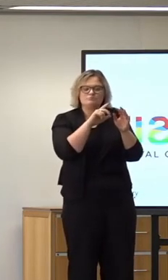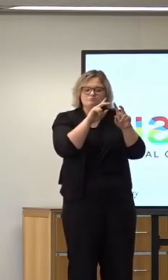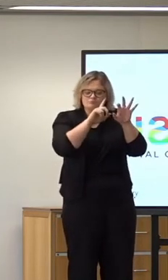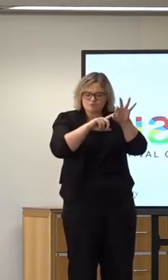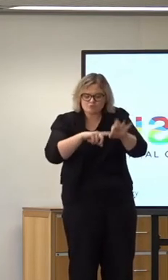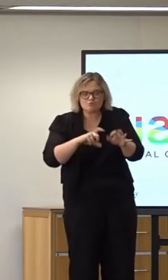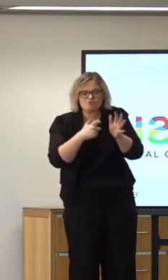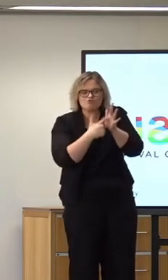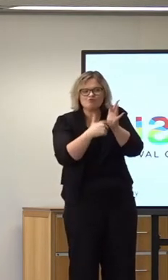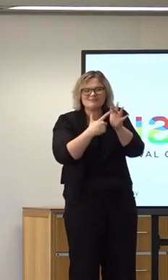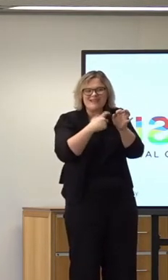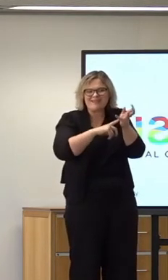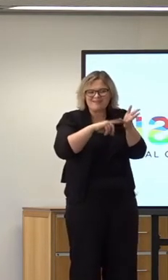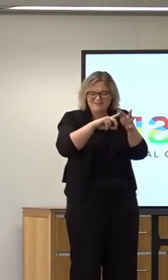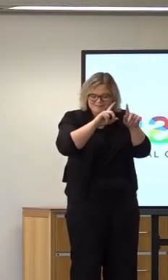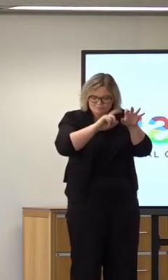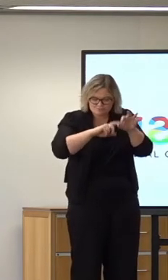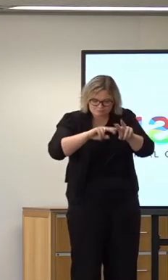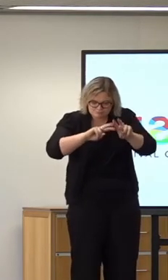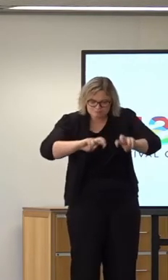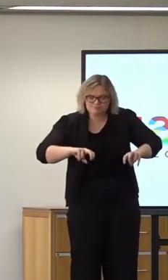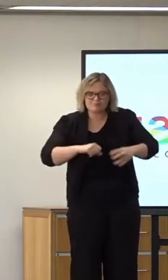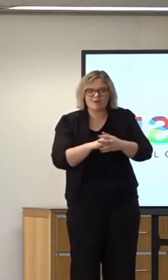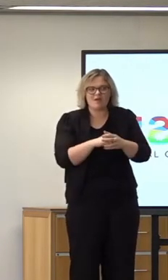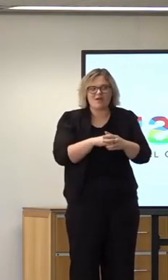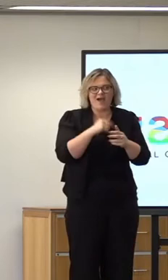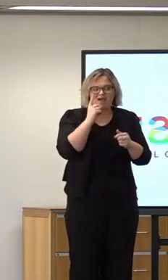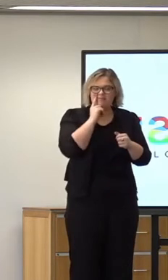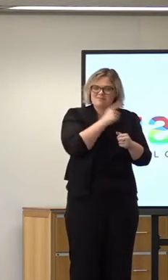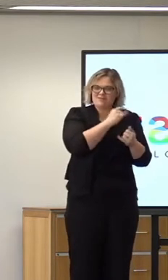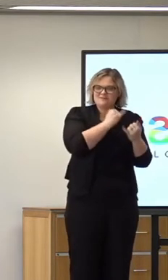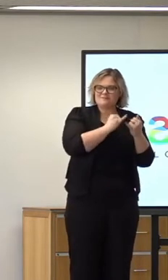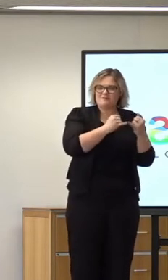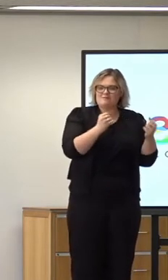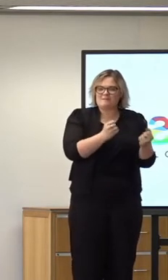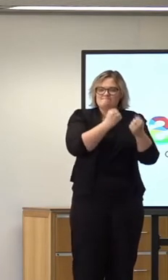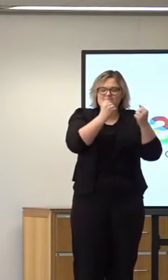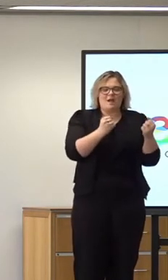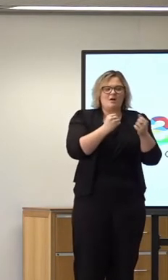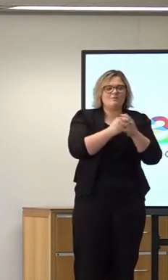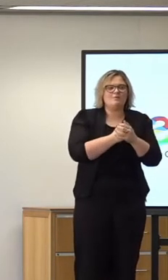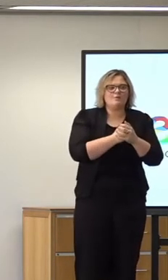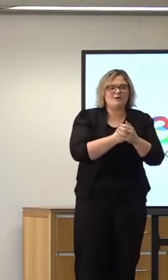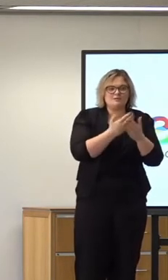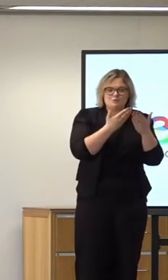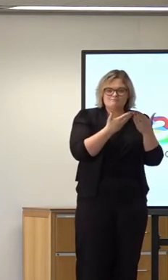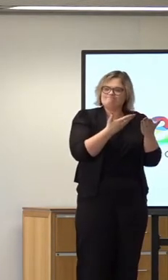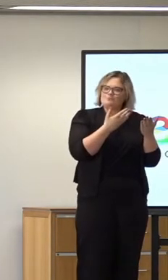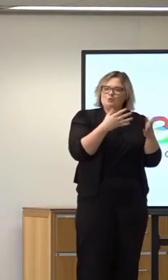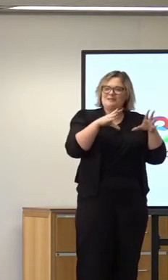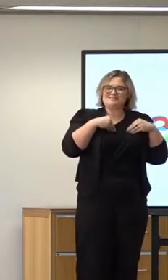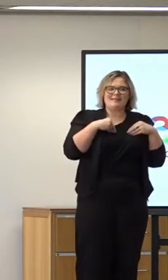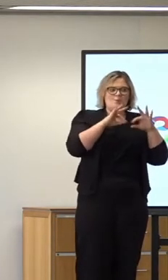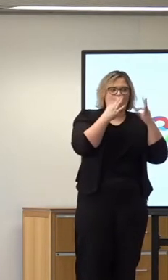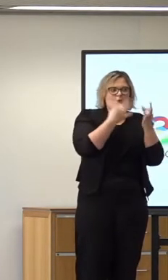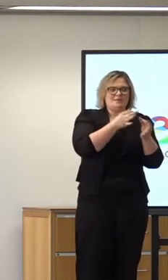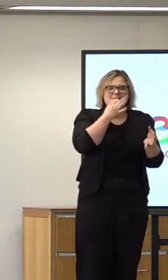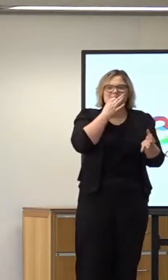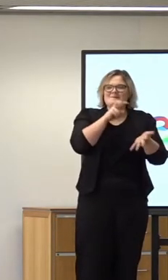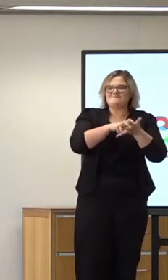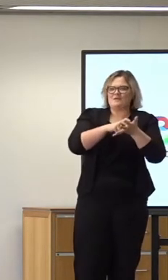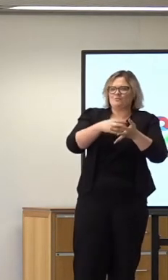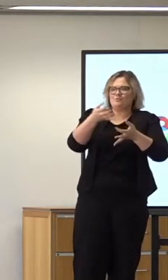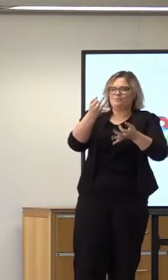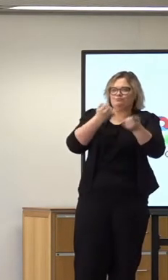I think there's, it's which I think is really, really powerful in opening an organisation up to vulnerability. But I wonder